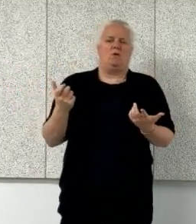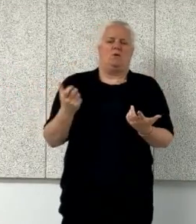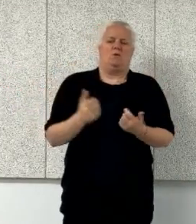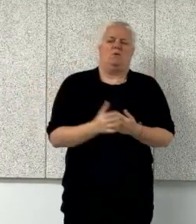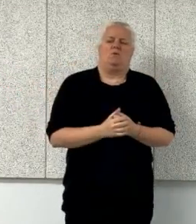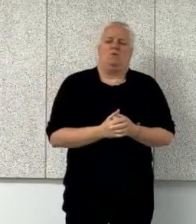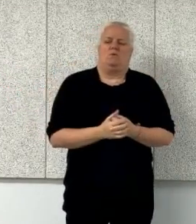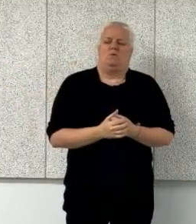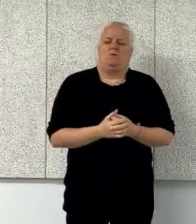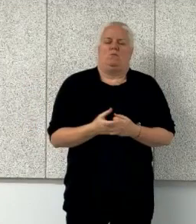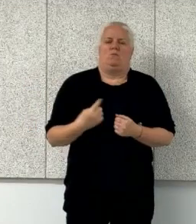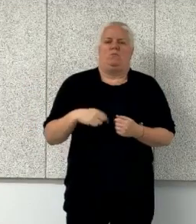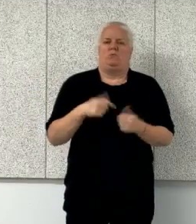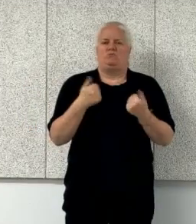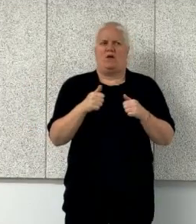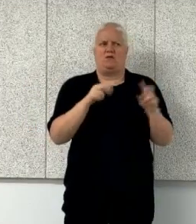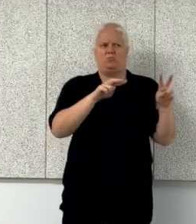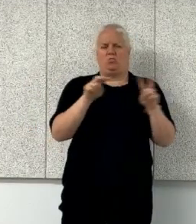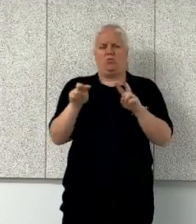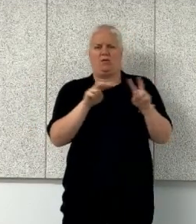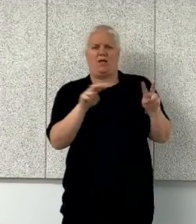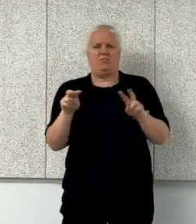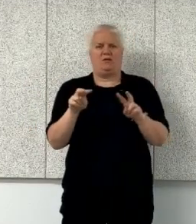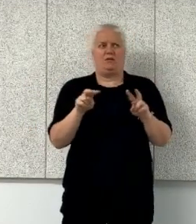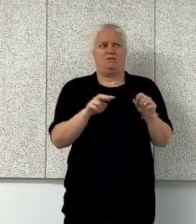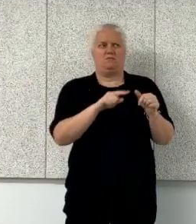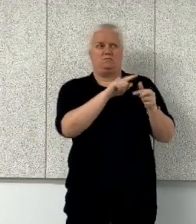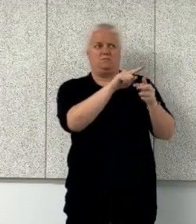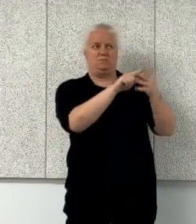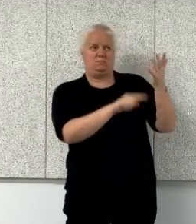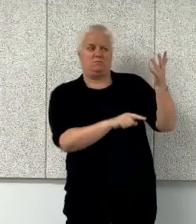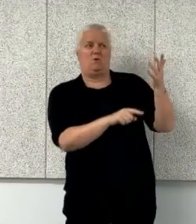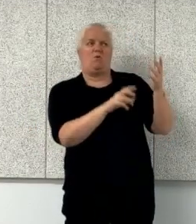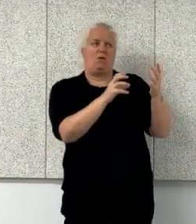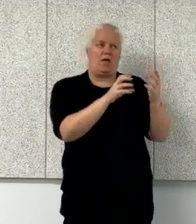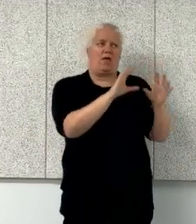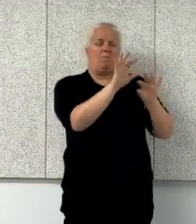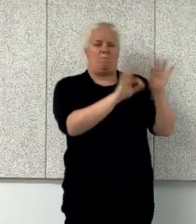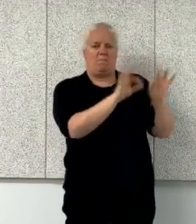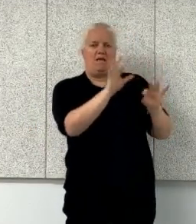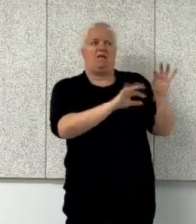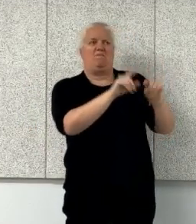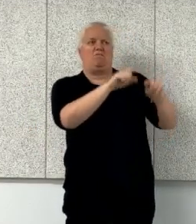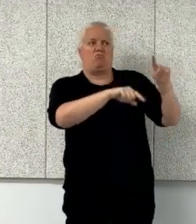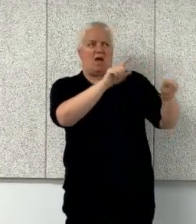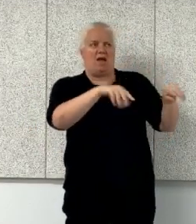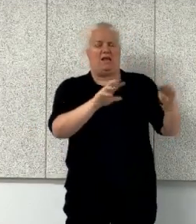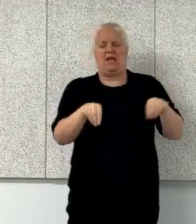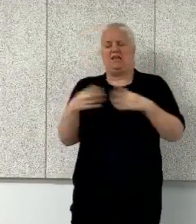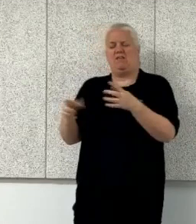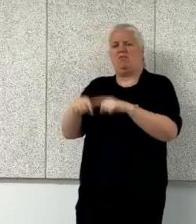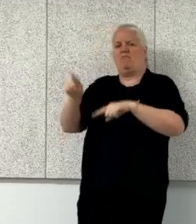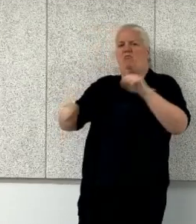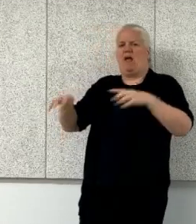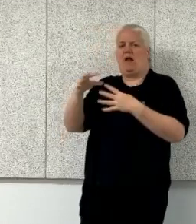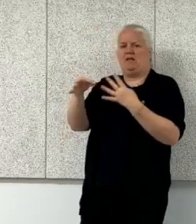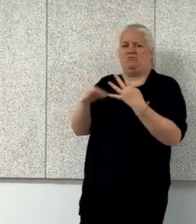So you try to kind of look at things and give people a variety of choices, but understanding, I mean, just listen to